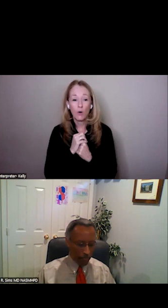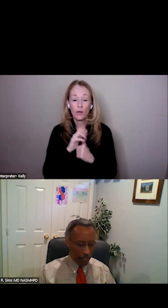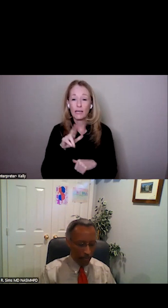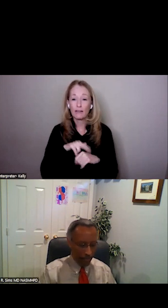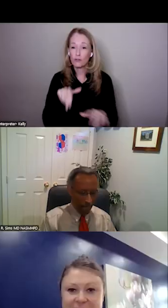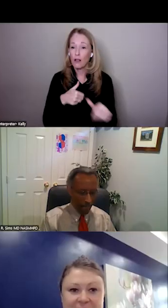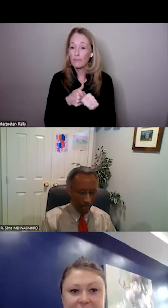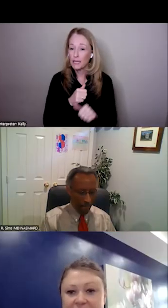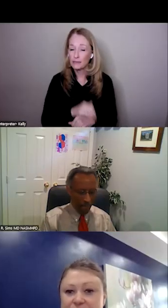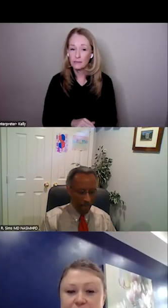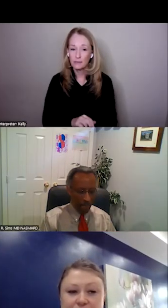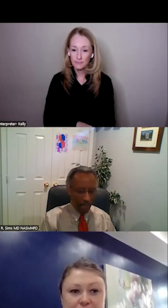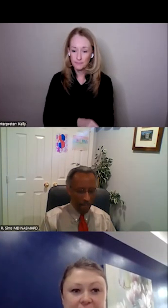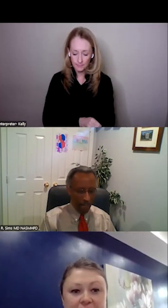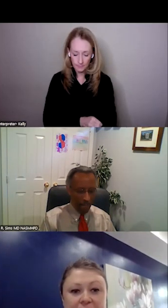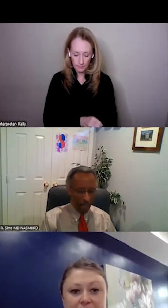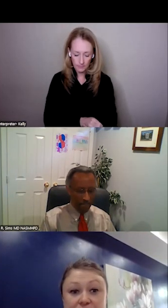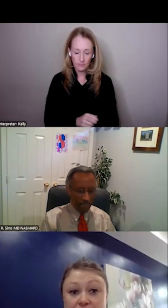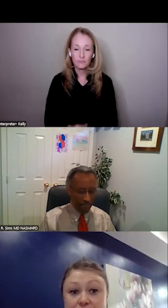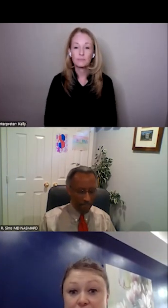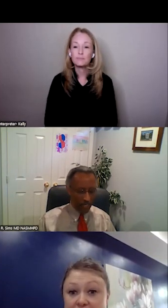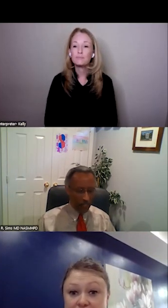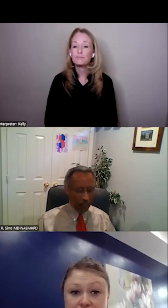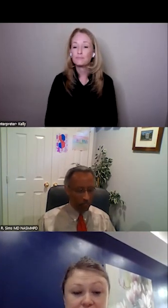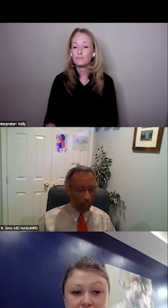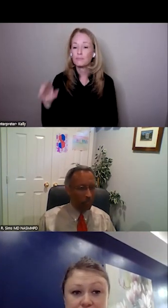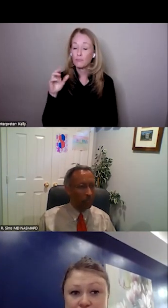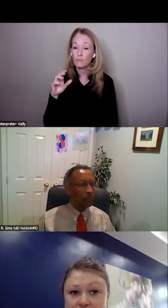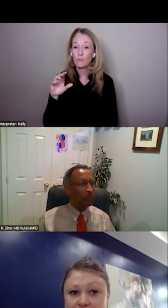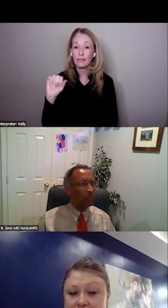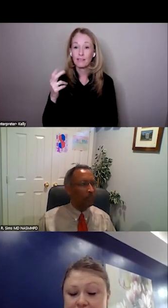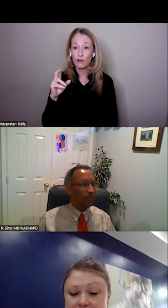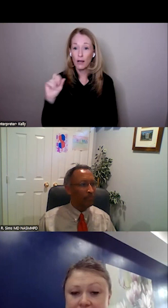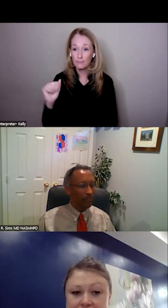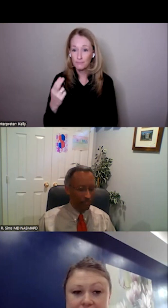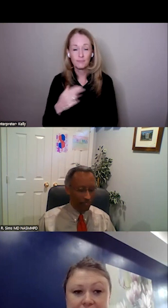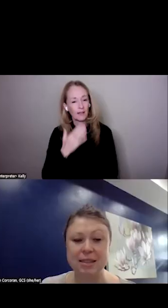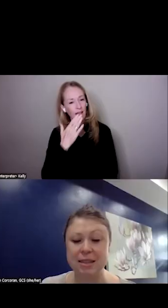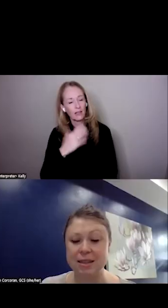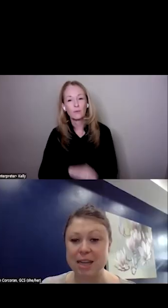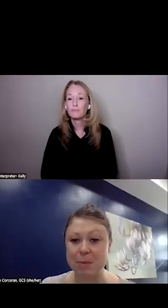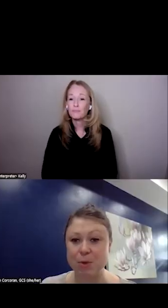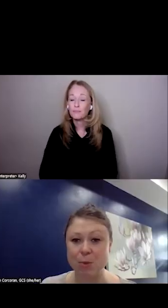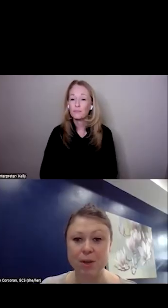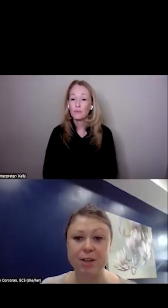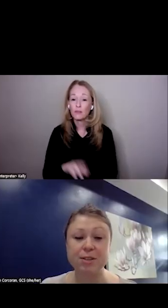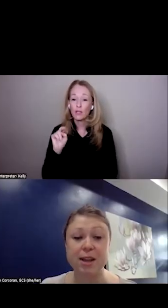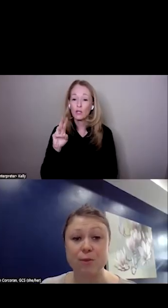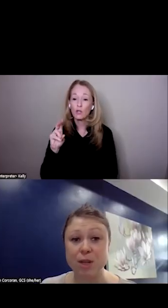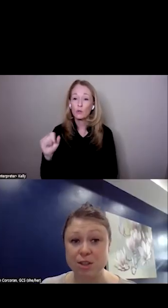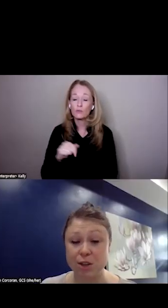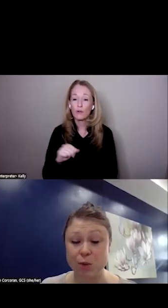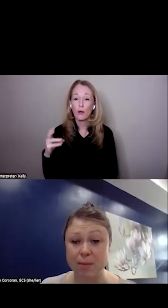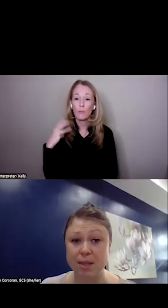available. Thank you so much, Brian. So the breaking news out of Washington, D.C. is that top appropriators